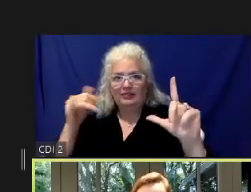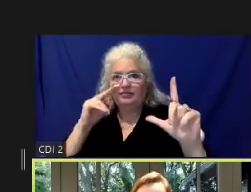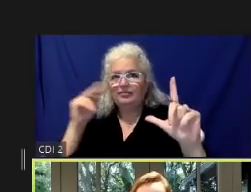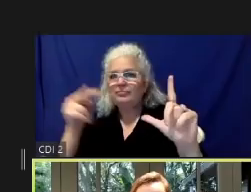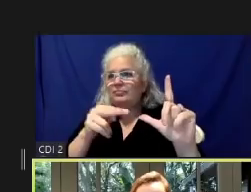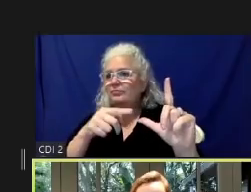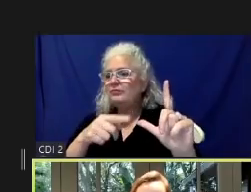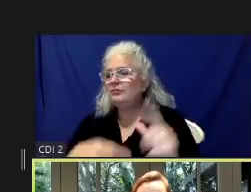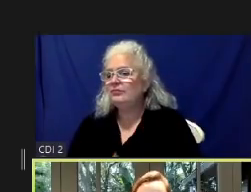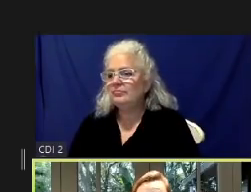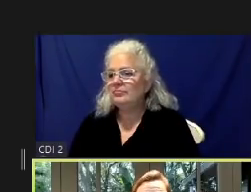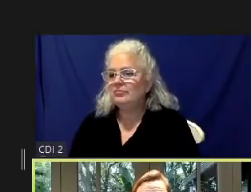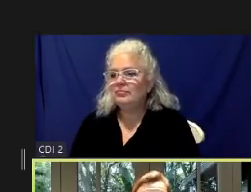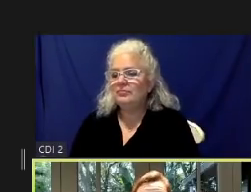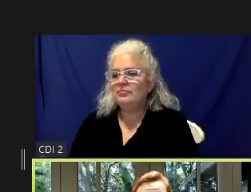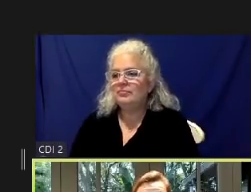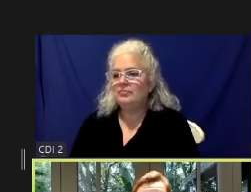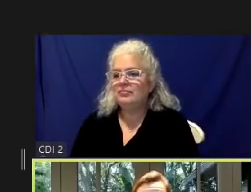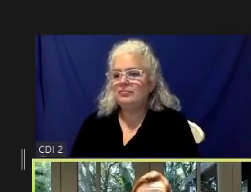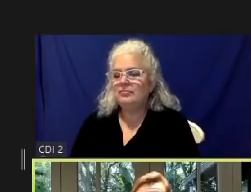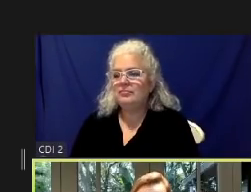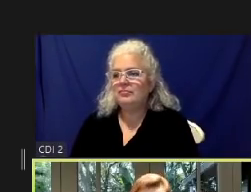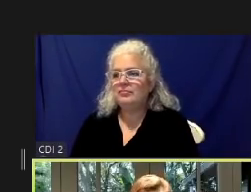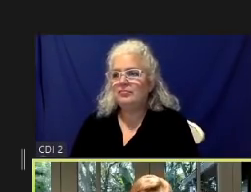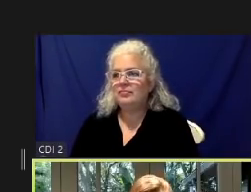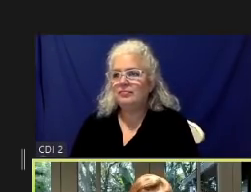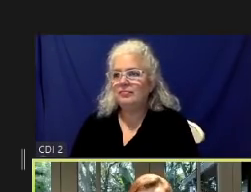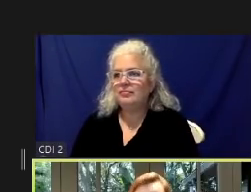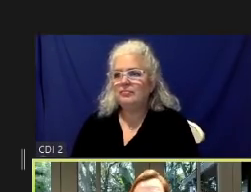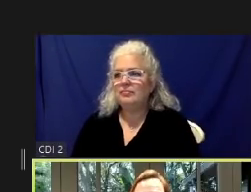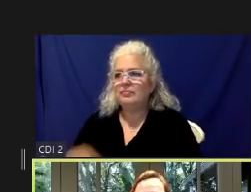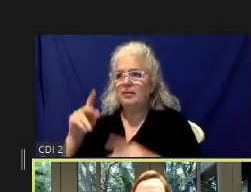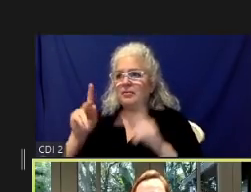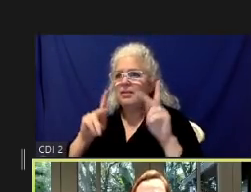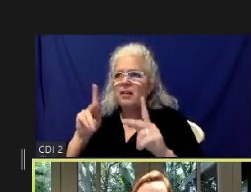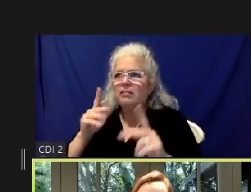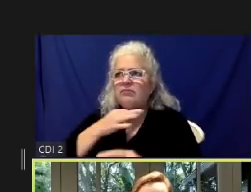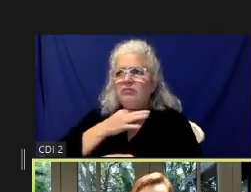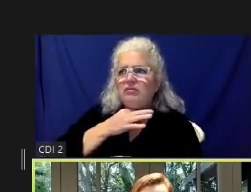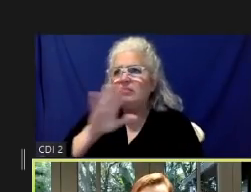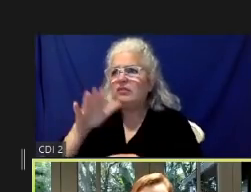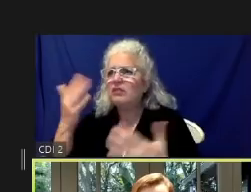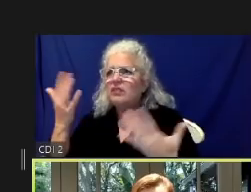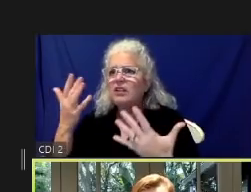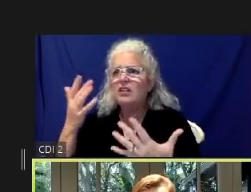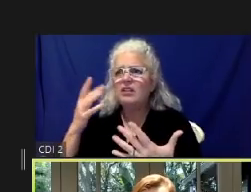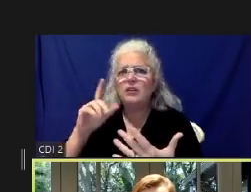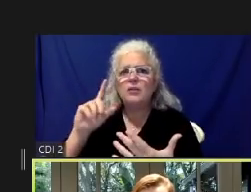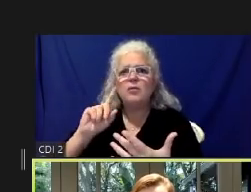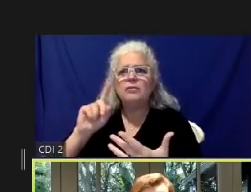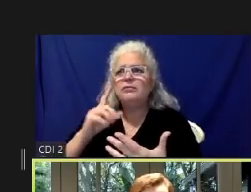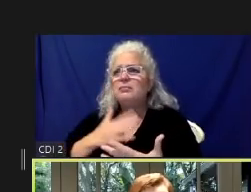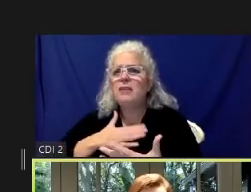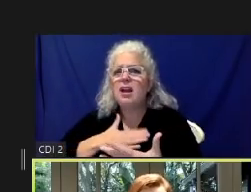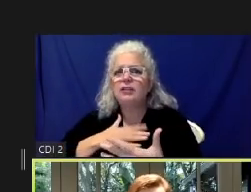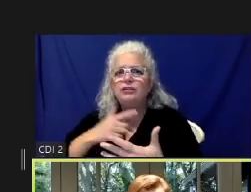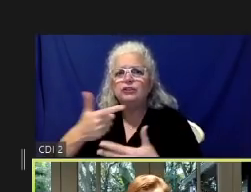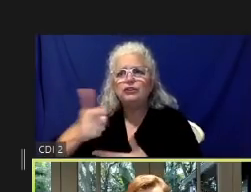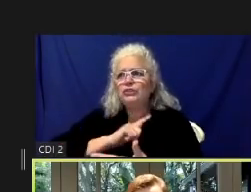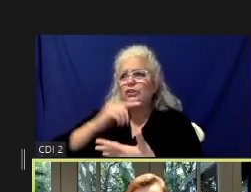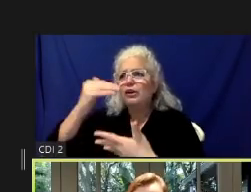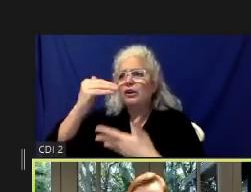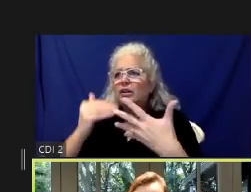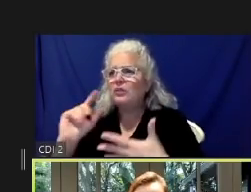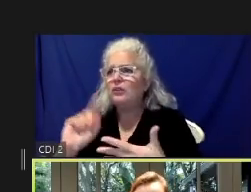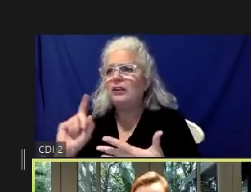our public about knowing when they are eligible. And we've added a feature to our website that will make it very easy for